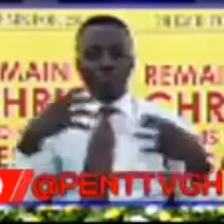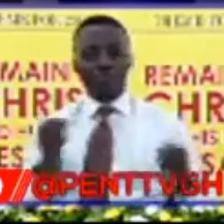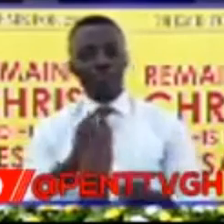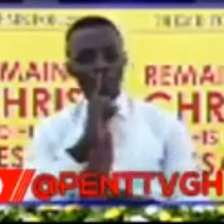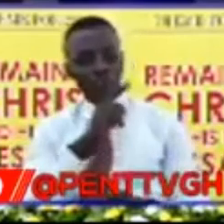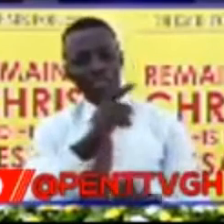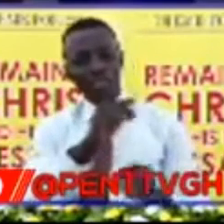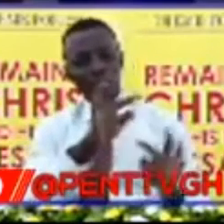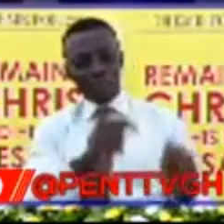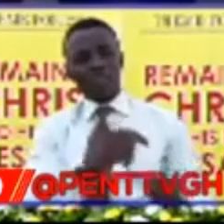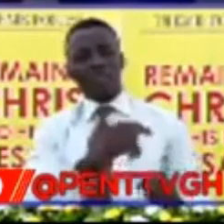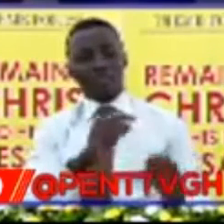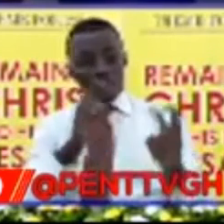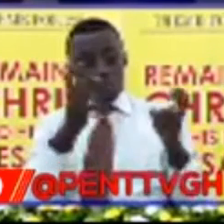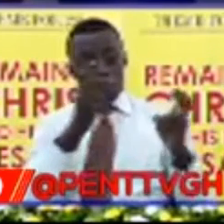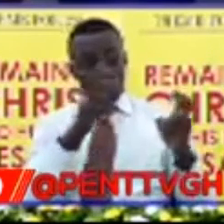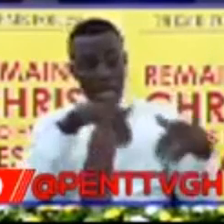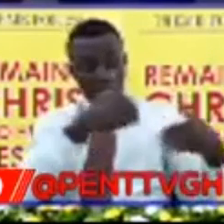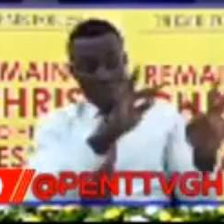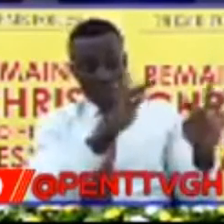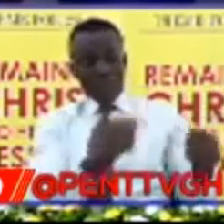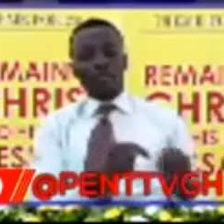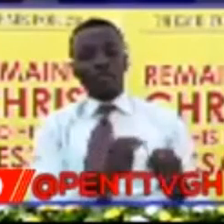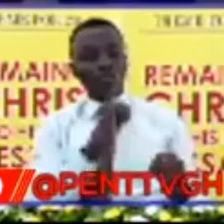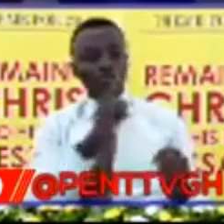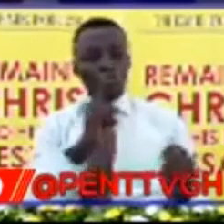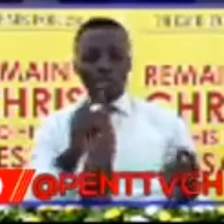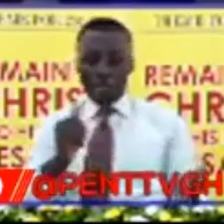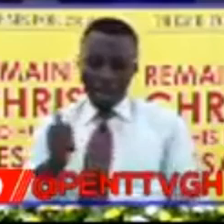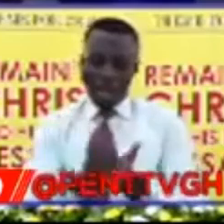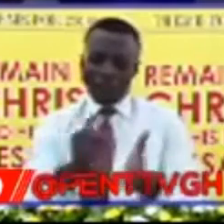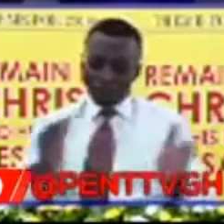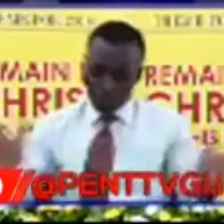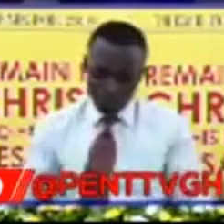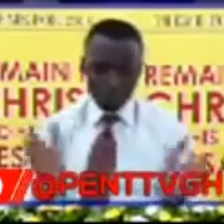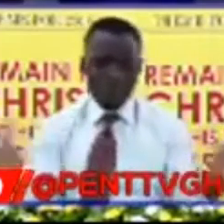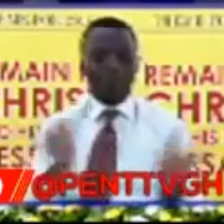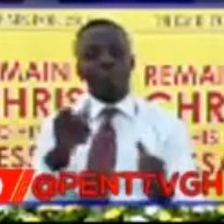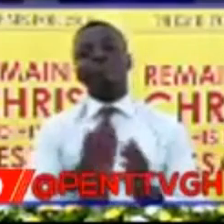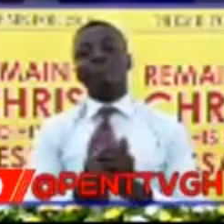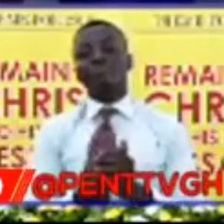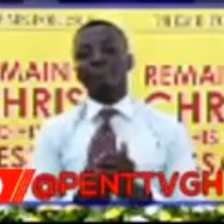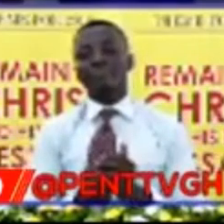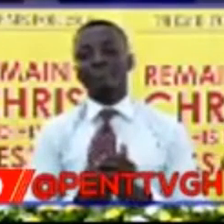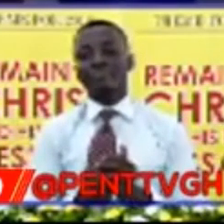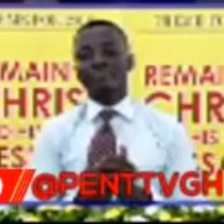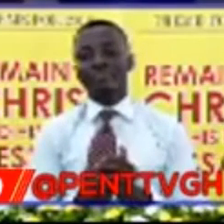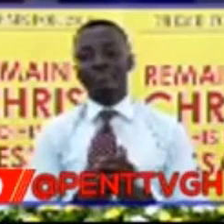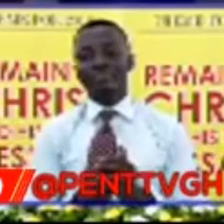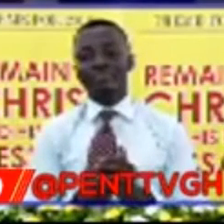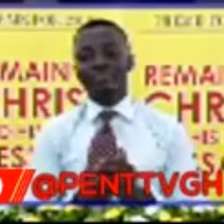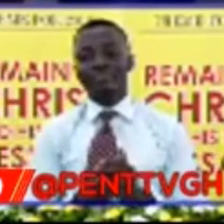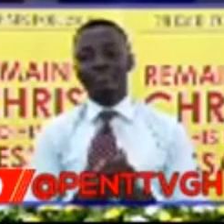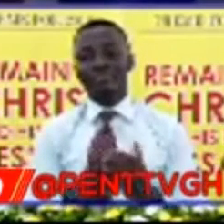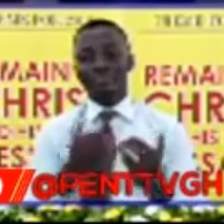to handle it. He has been able to challenge the system. For us to take